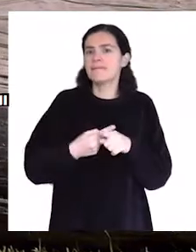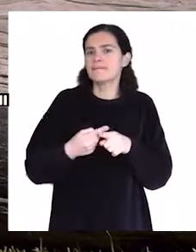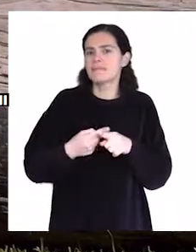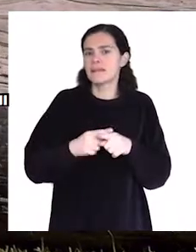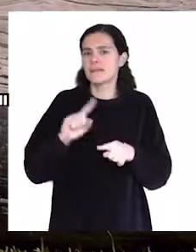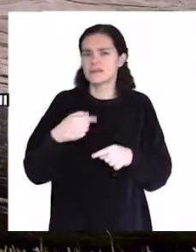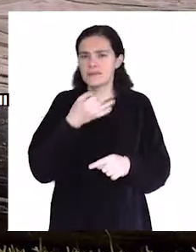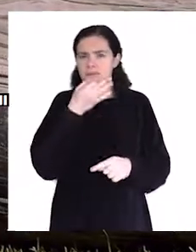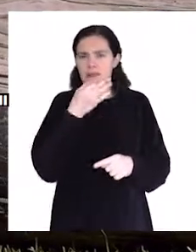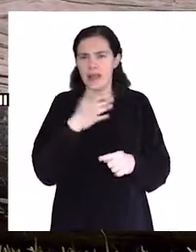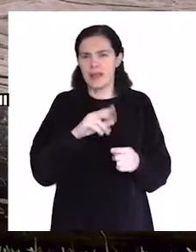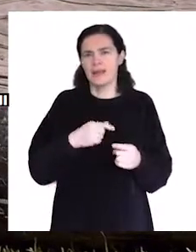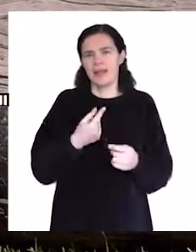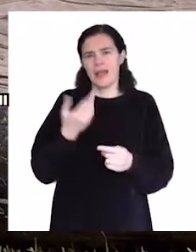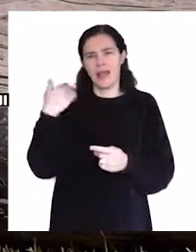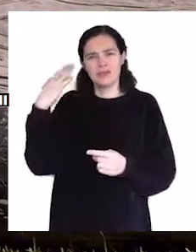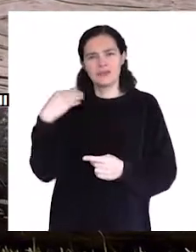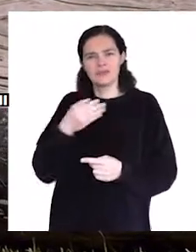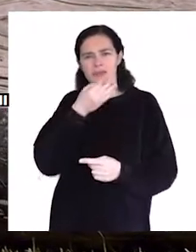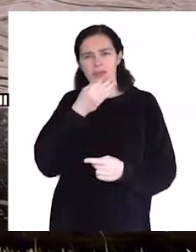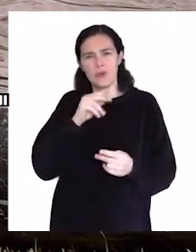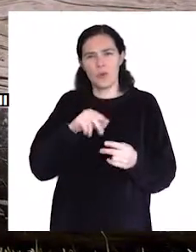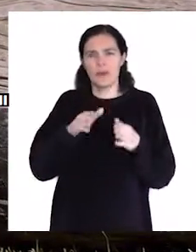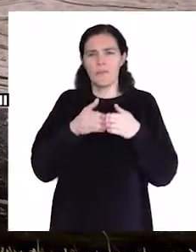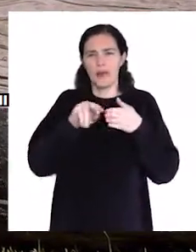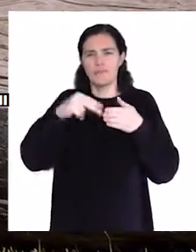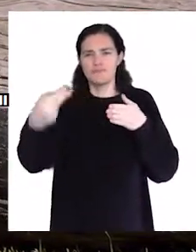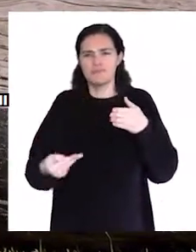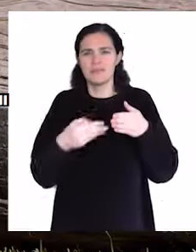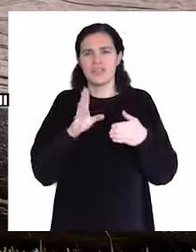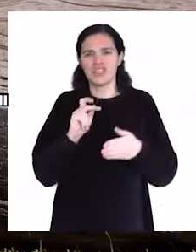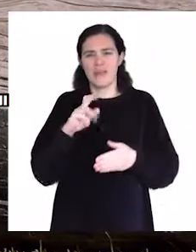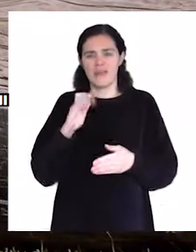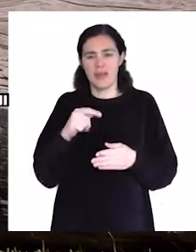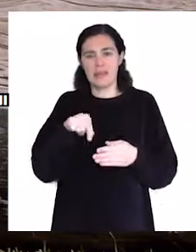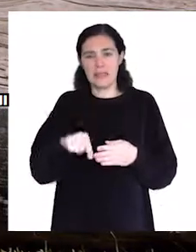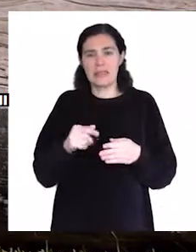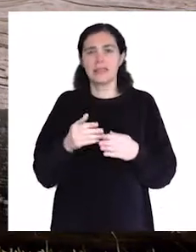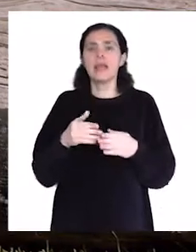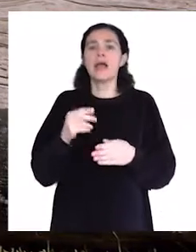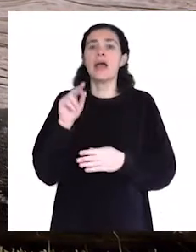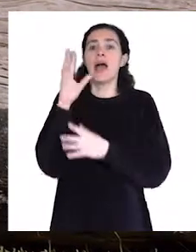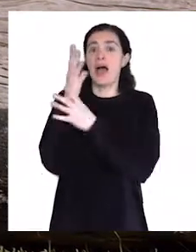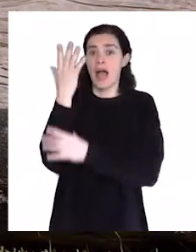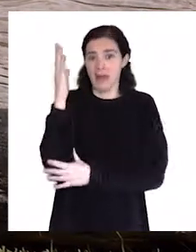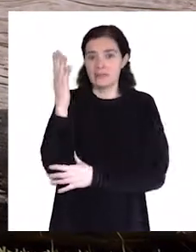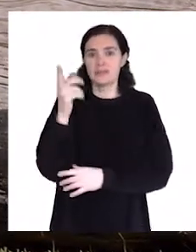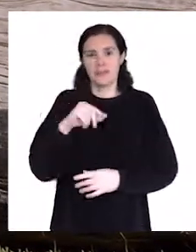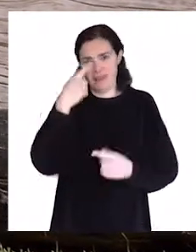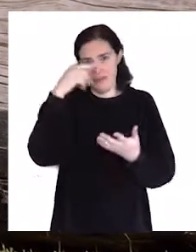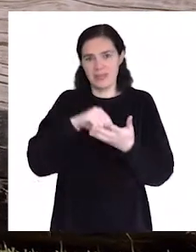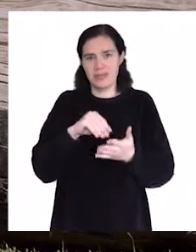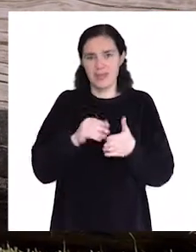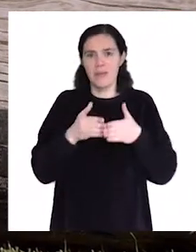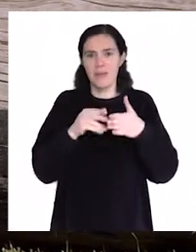It's actually interesting. We're talking about the Middle Passage with Arthur Jaffa. So this tree trunk have